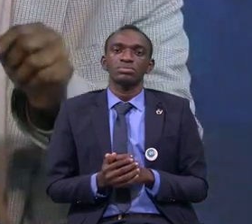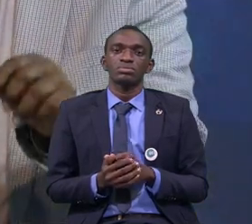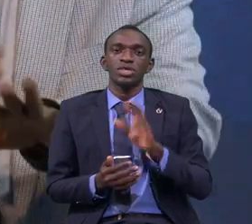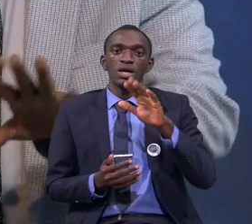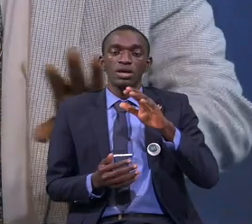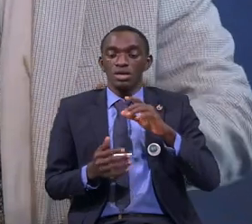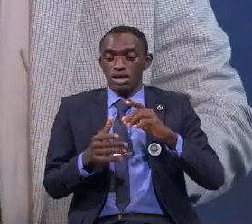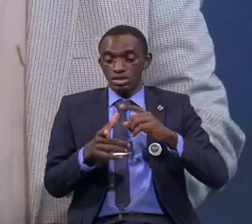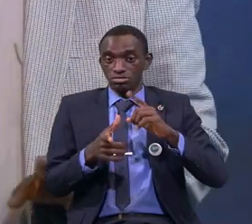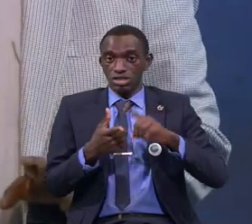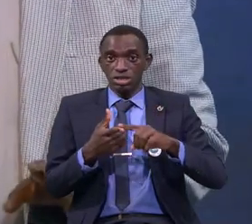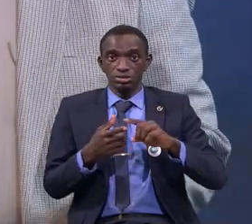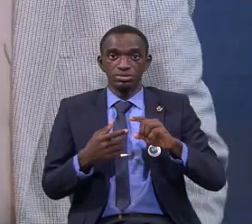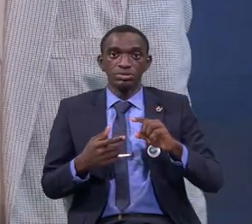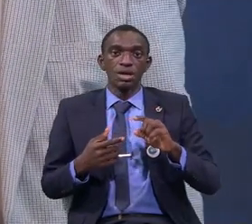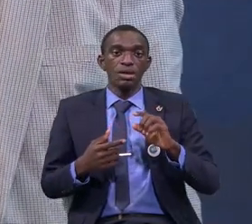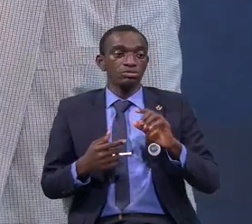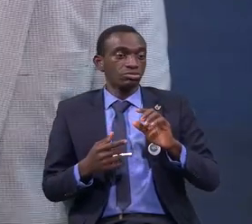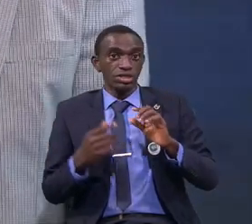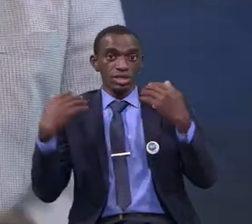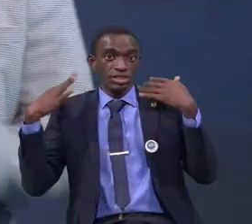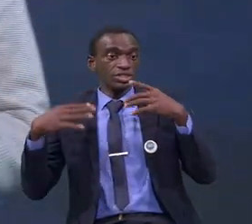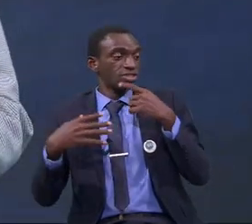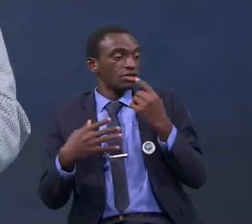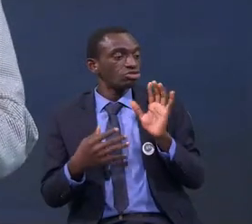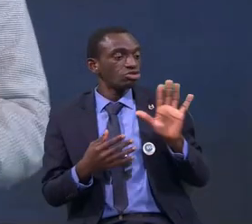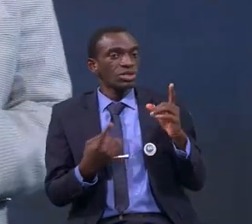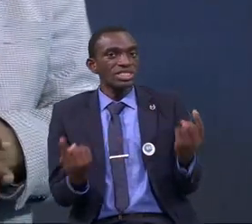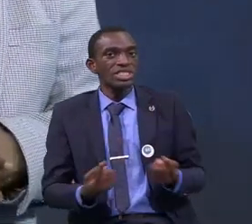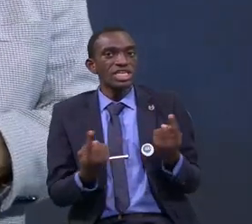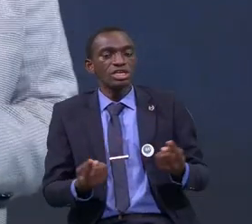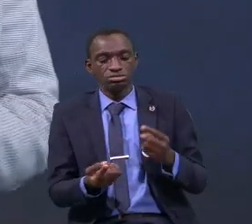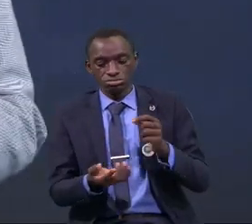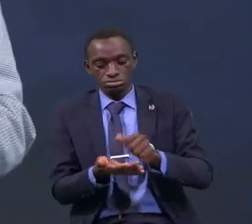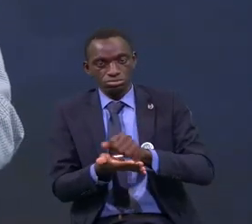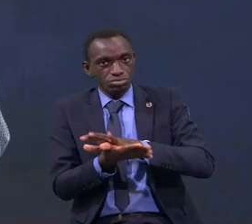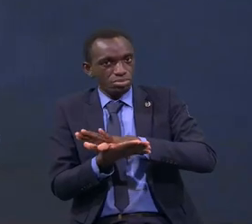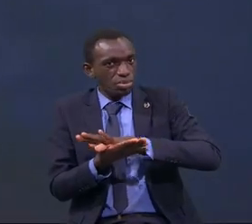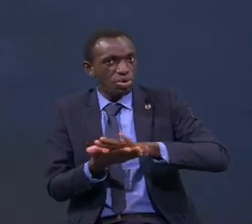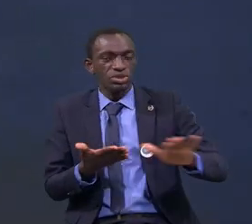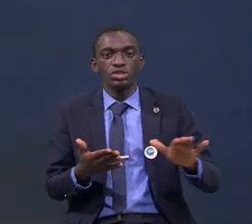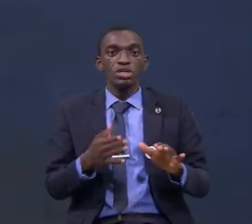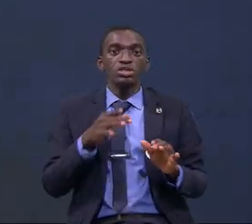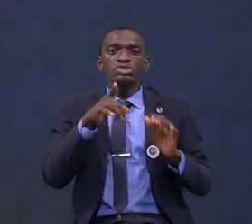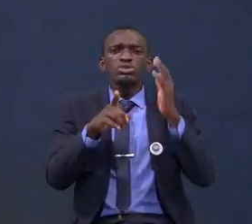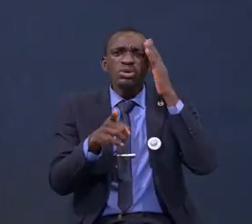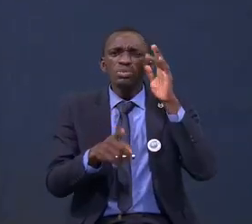And thy sin purged. You know, people talk about assurance, assurance.